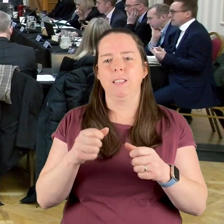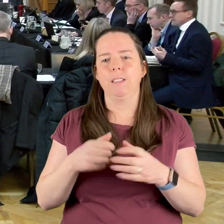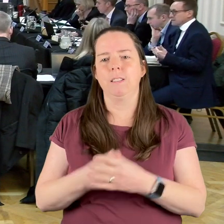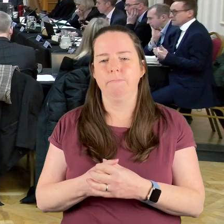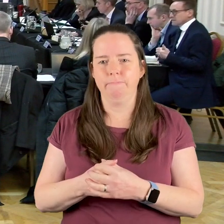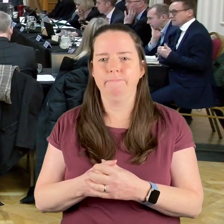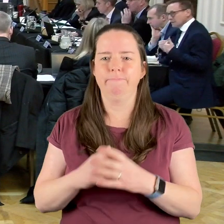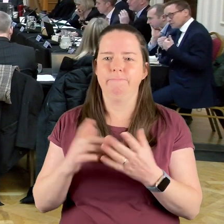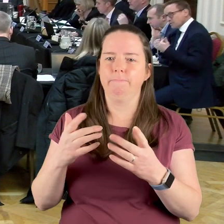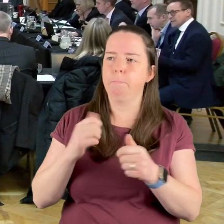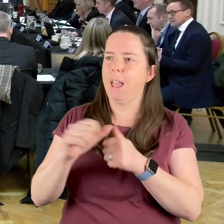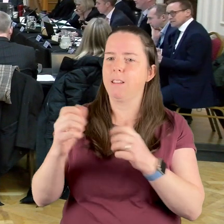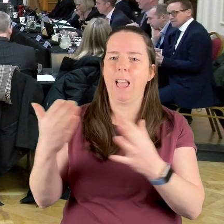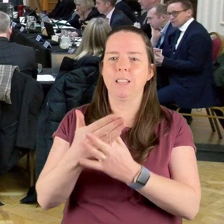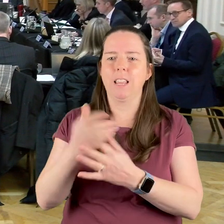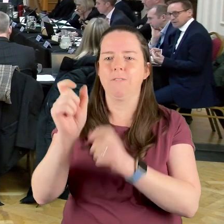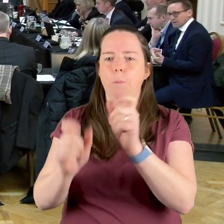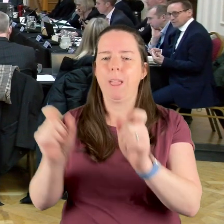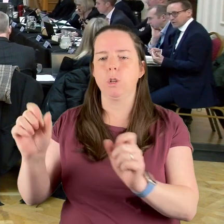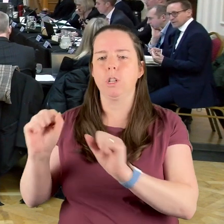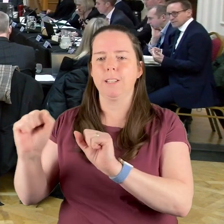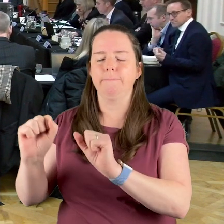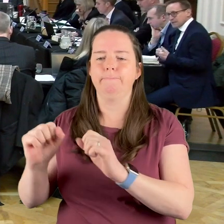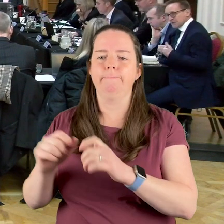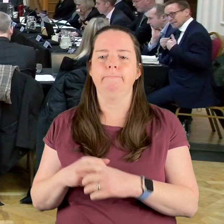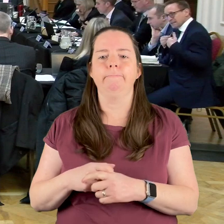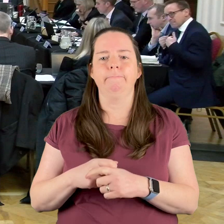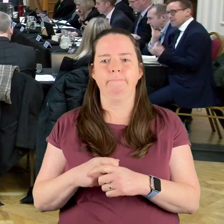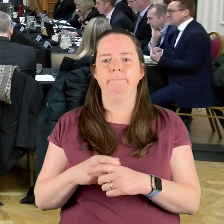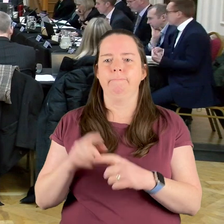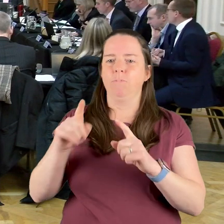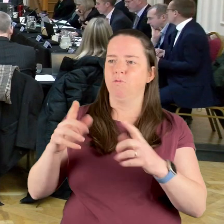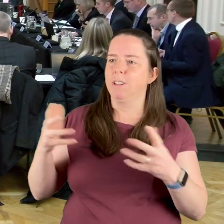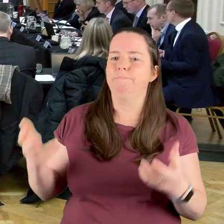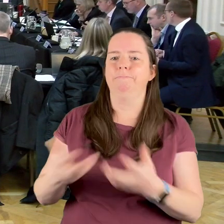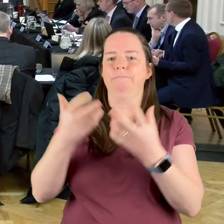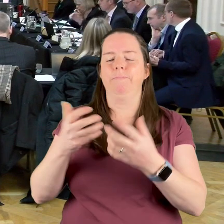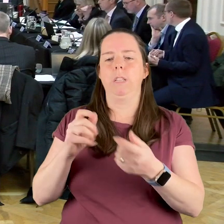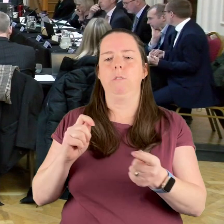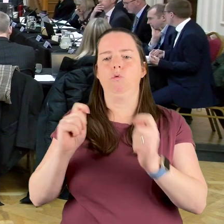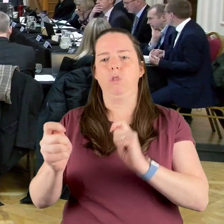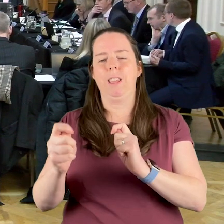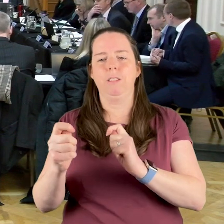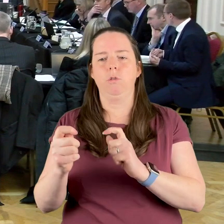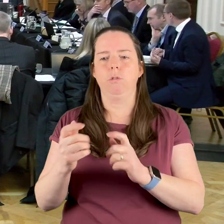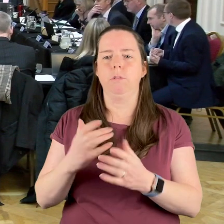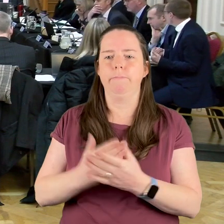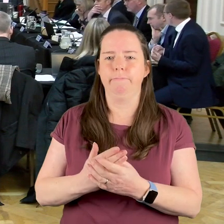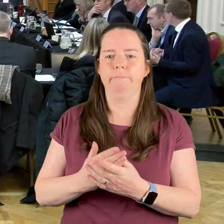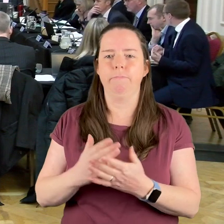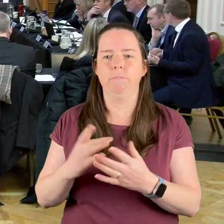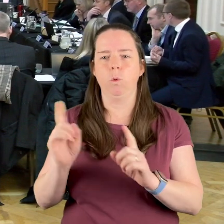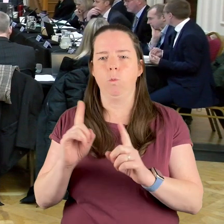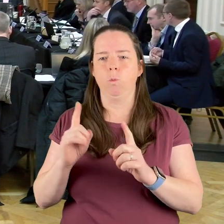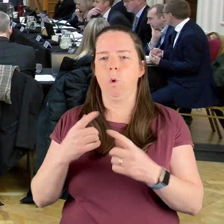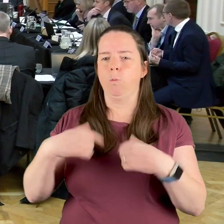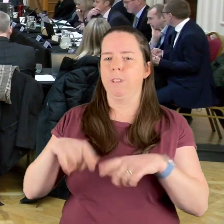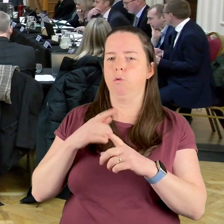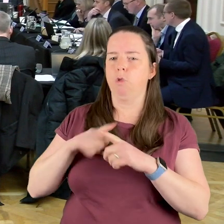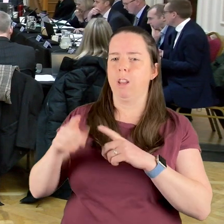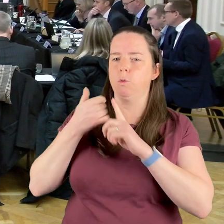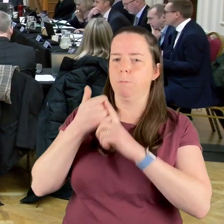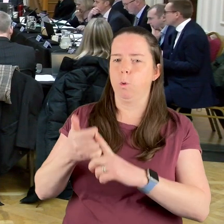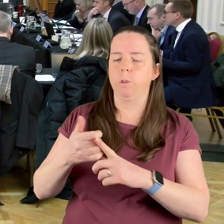best practice, creating efficient pathways, and getting better access for patients. And they're the engine room of change,